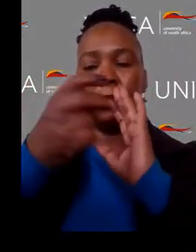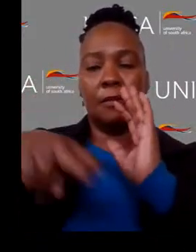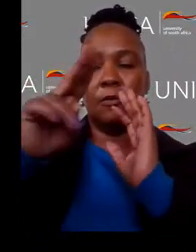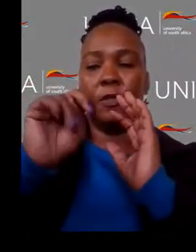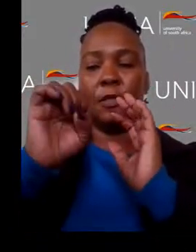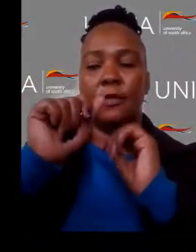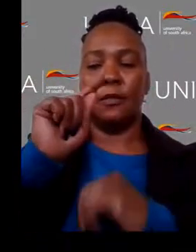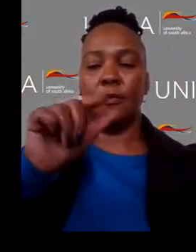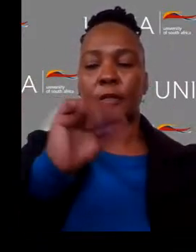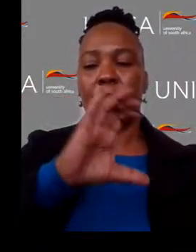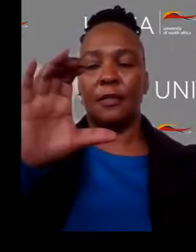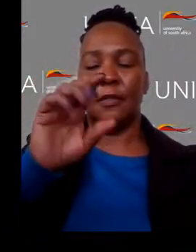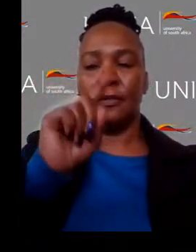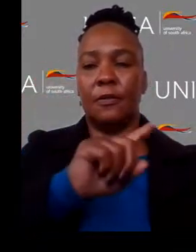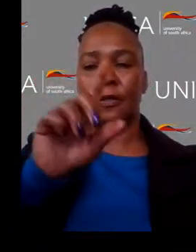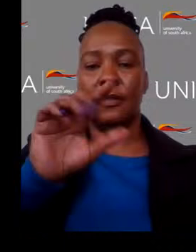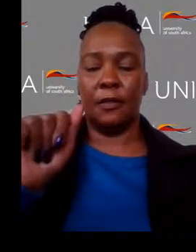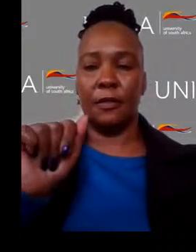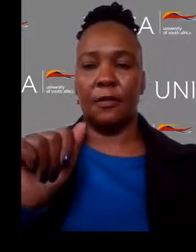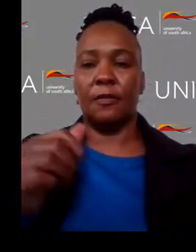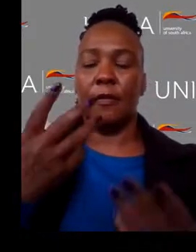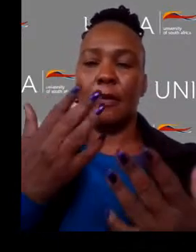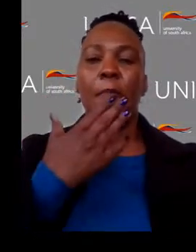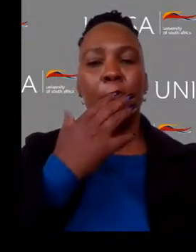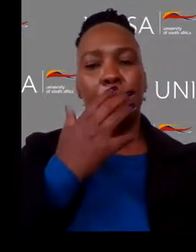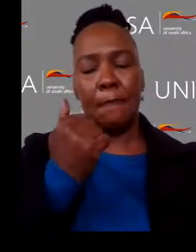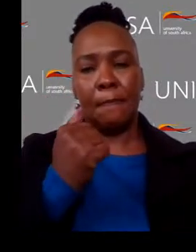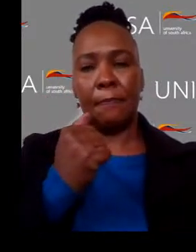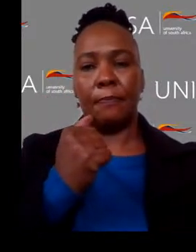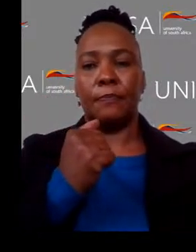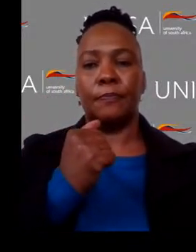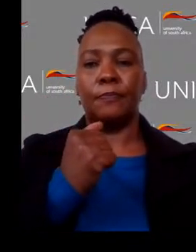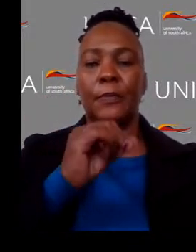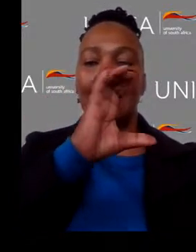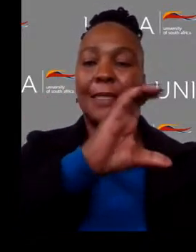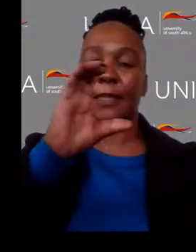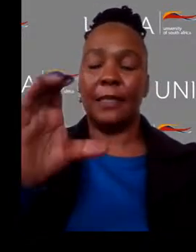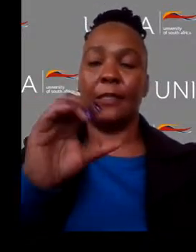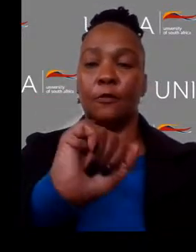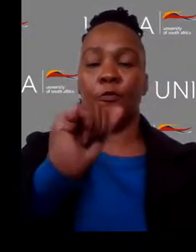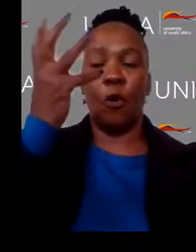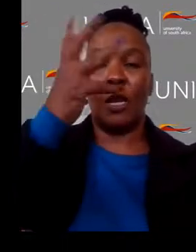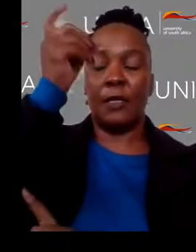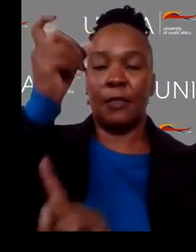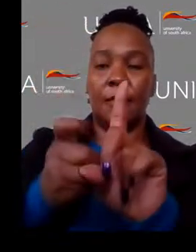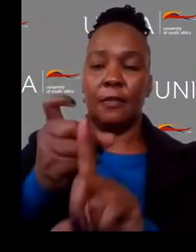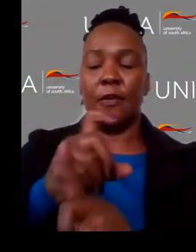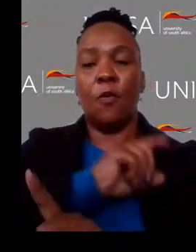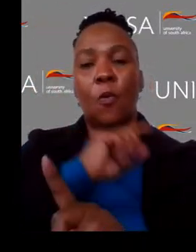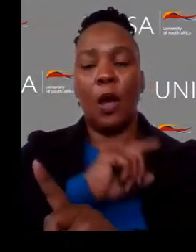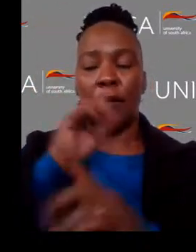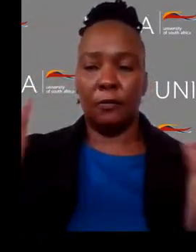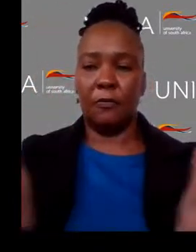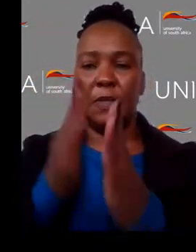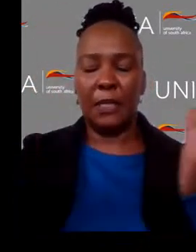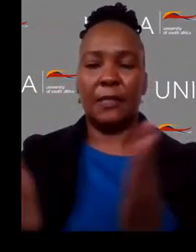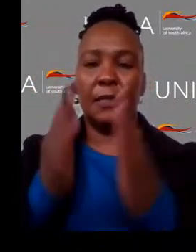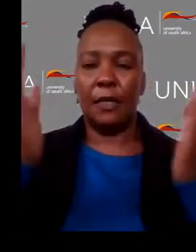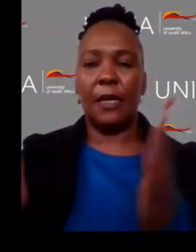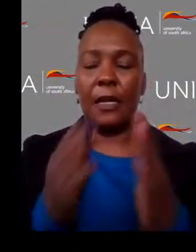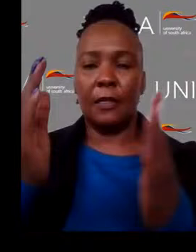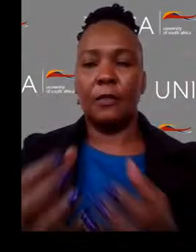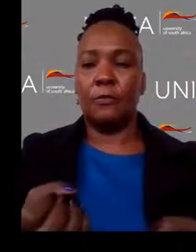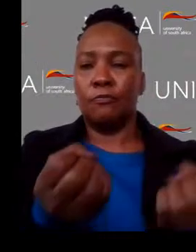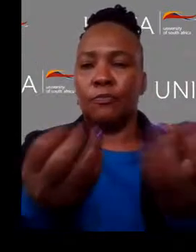examdisabled@unisa.ac.za, and also please copy the lecture there so that we can facilitate the provision of